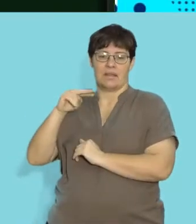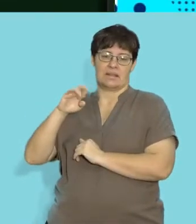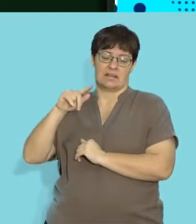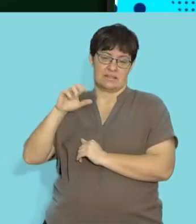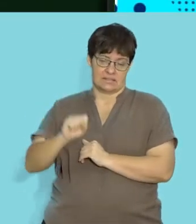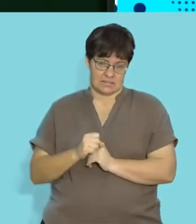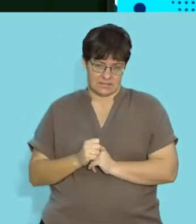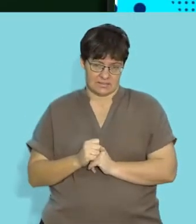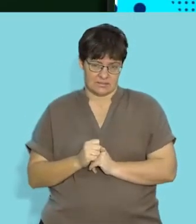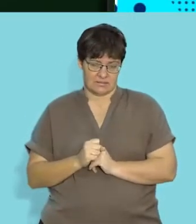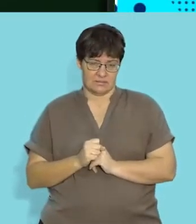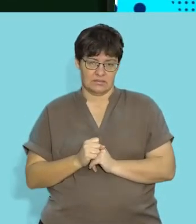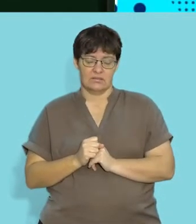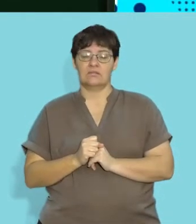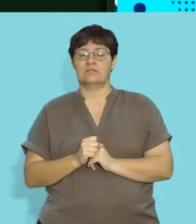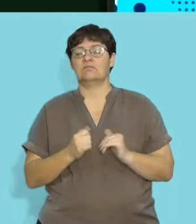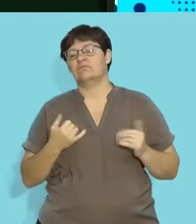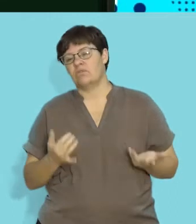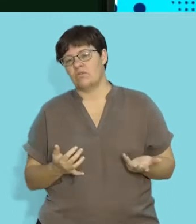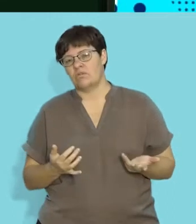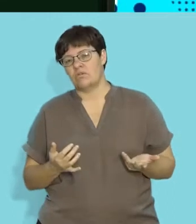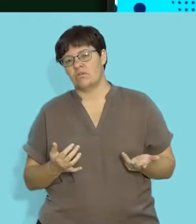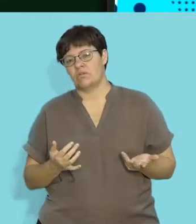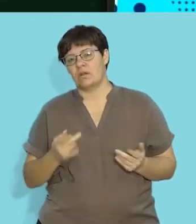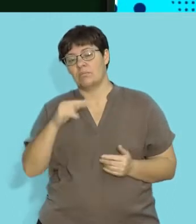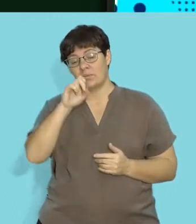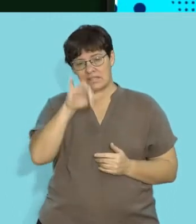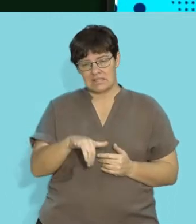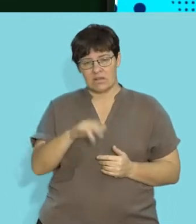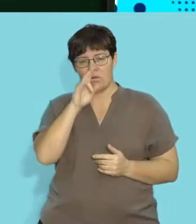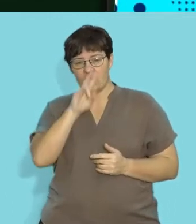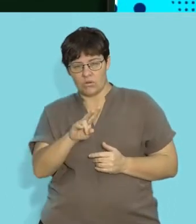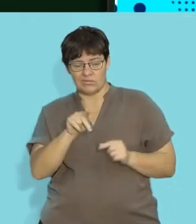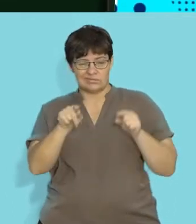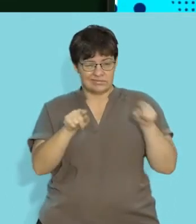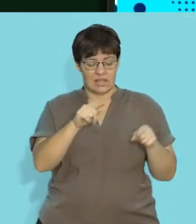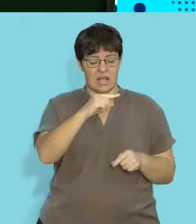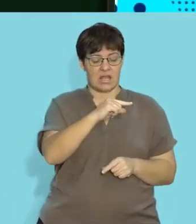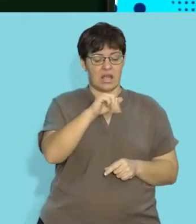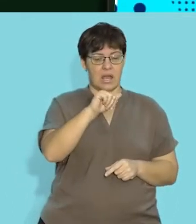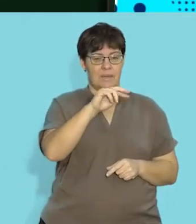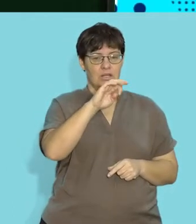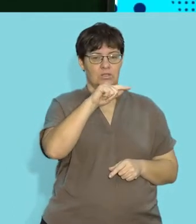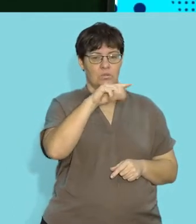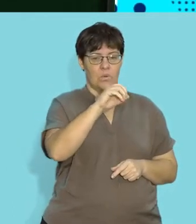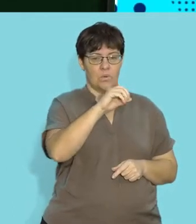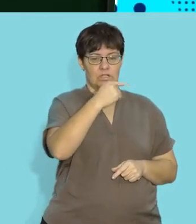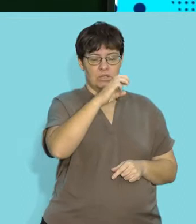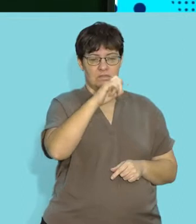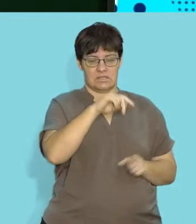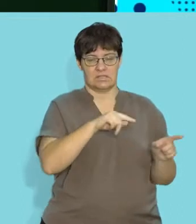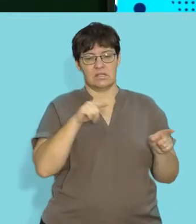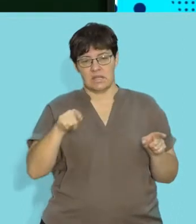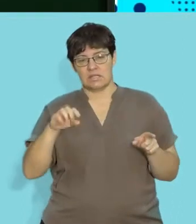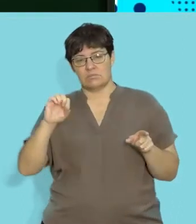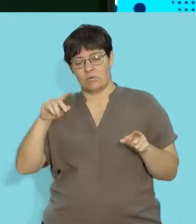was in terms of at puberty, we looked at gametogenesis and we looked at spermatogenesis